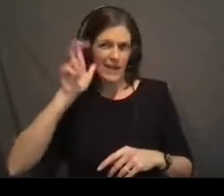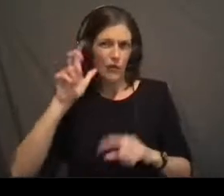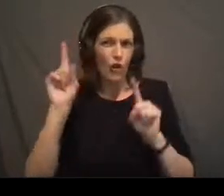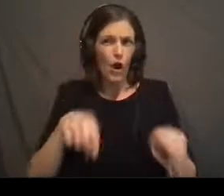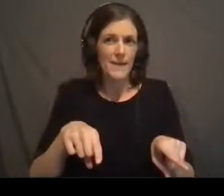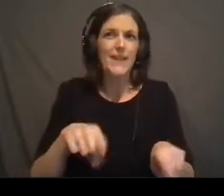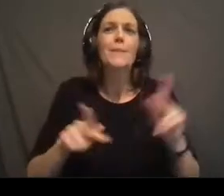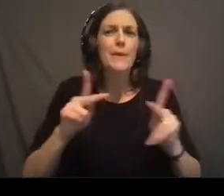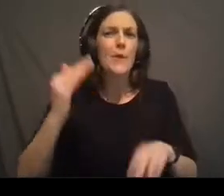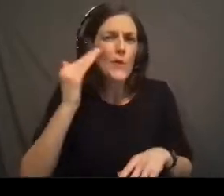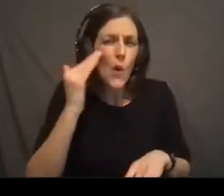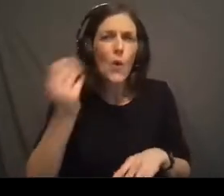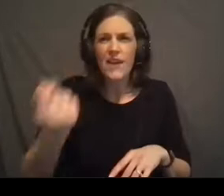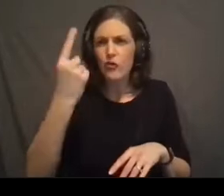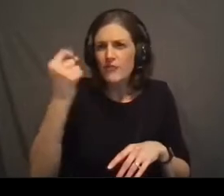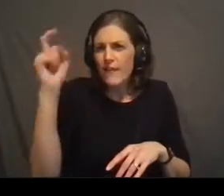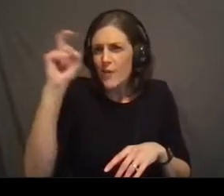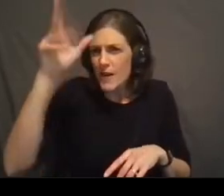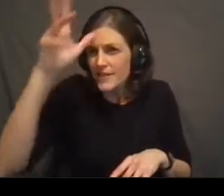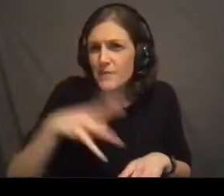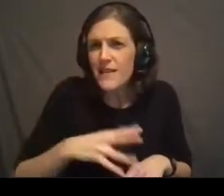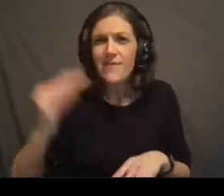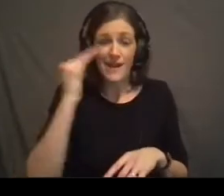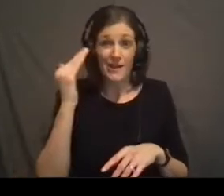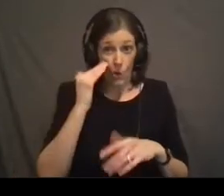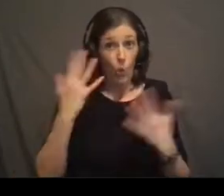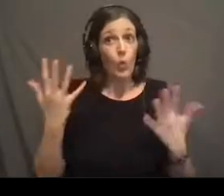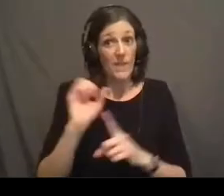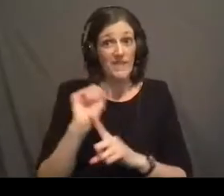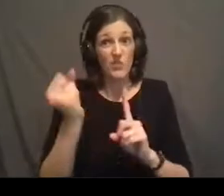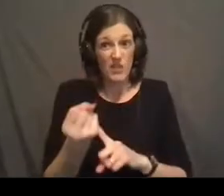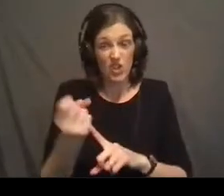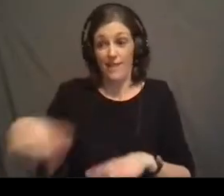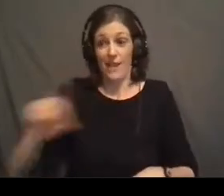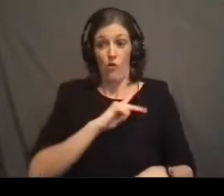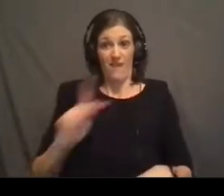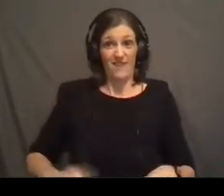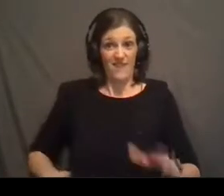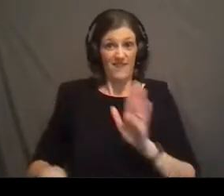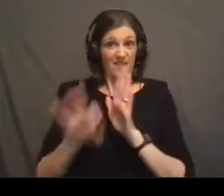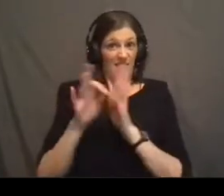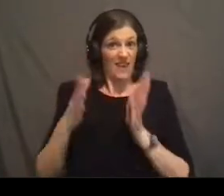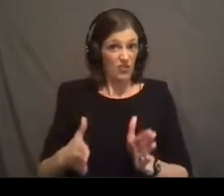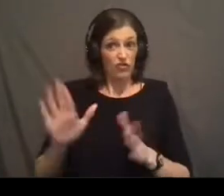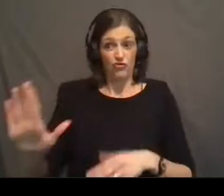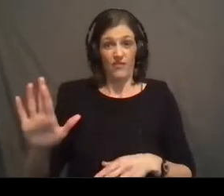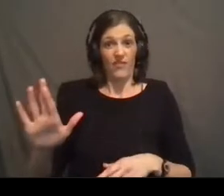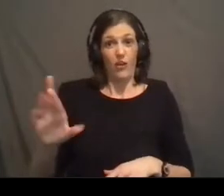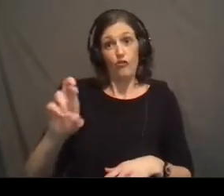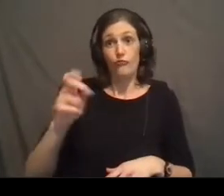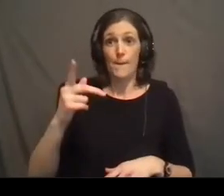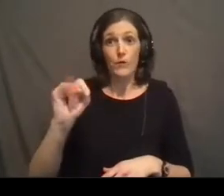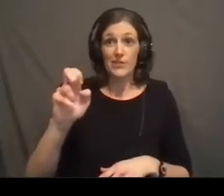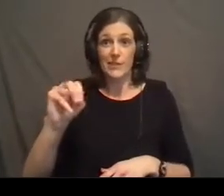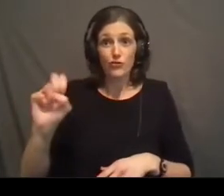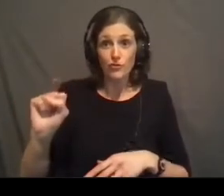know who they are. They understand the wise men. They know what's at stake because they're the king's selectors. Their reputation precedes them. And so